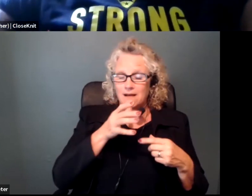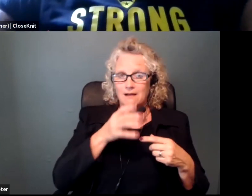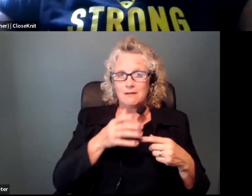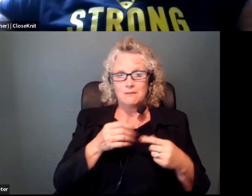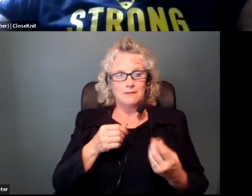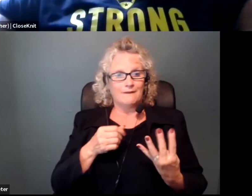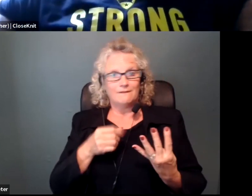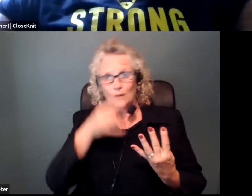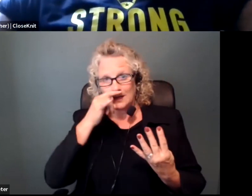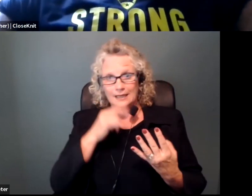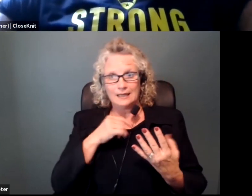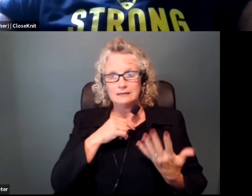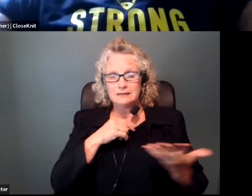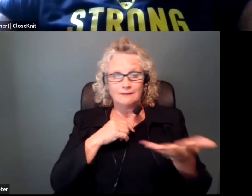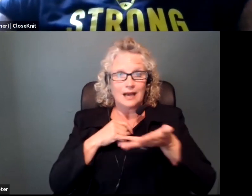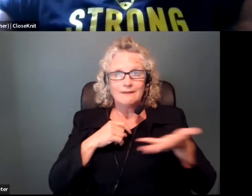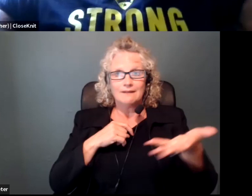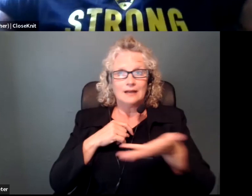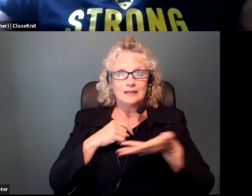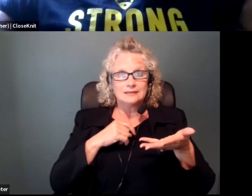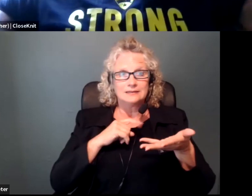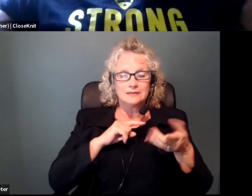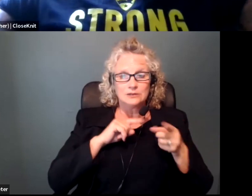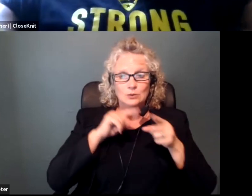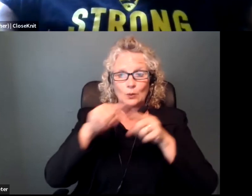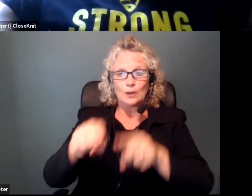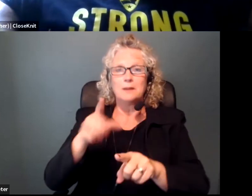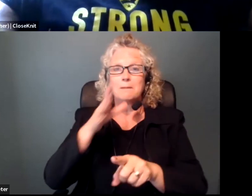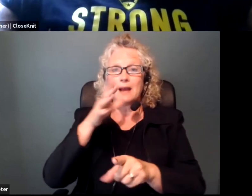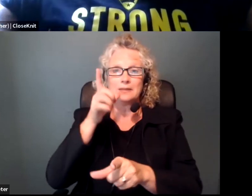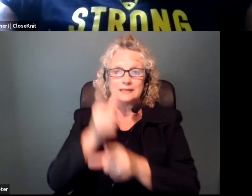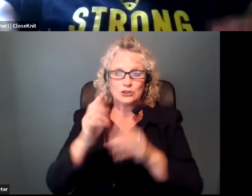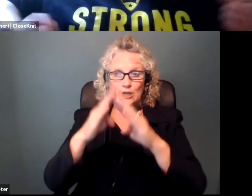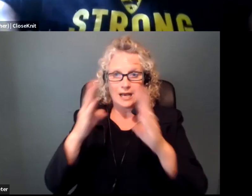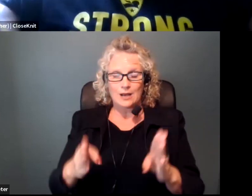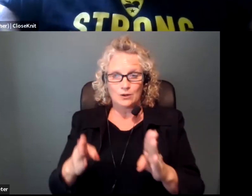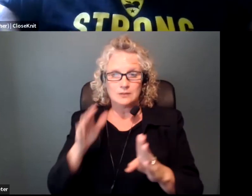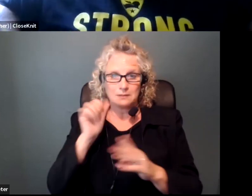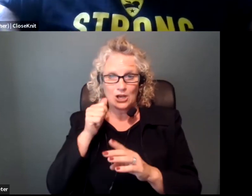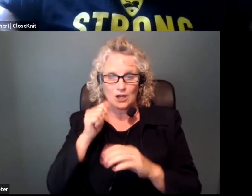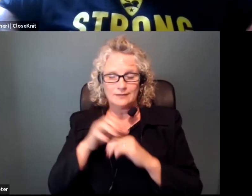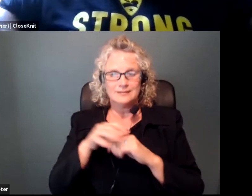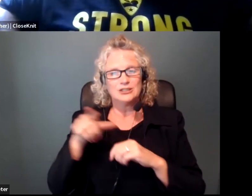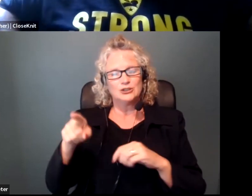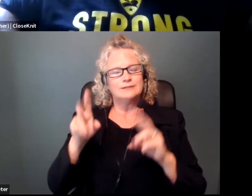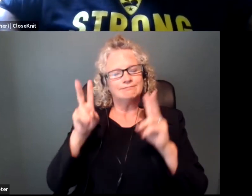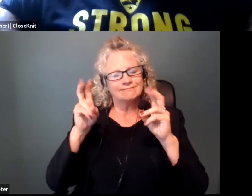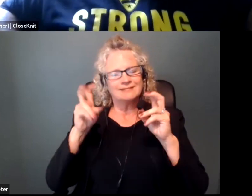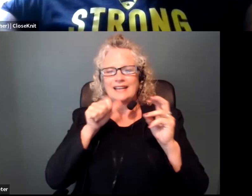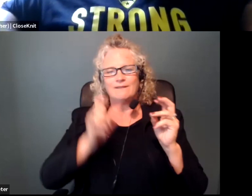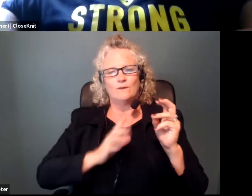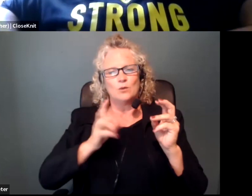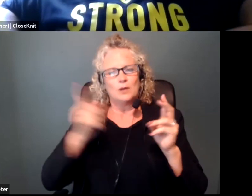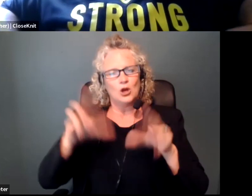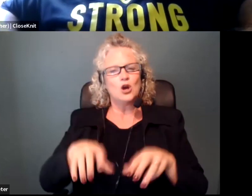kids in tow to her sister's house. So my aunt informally hosted us for a period of time,